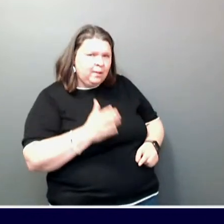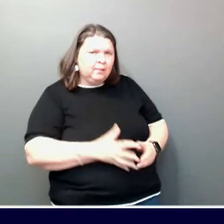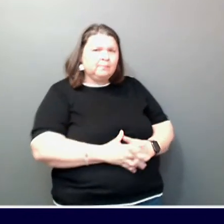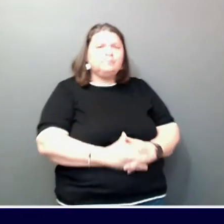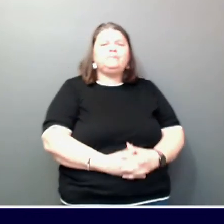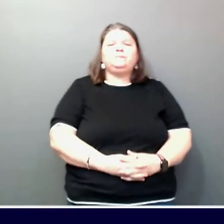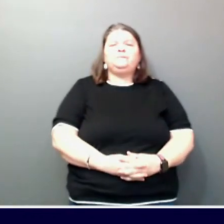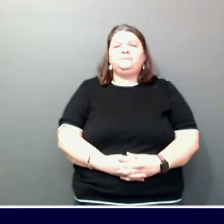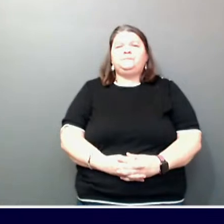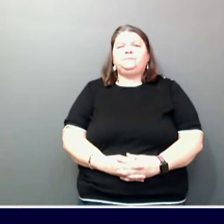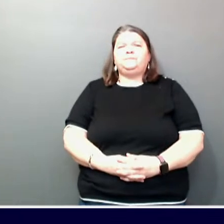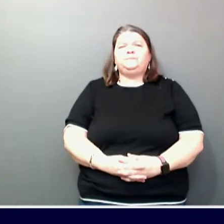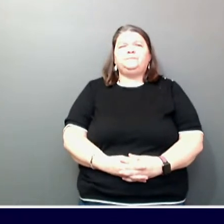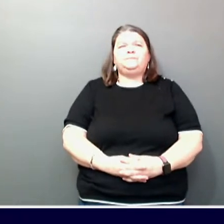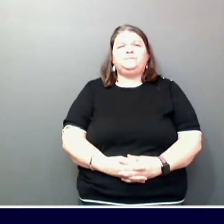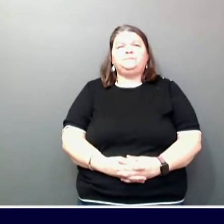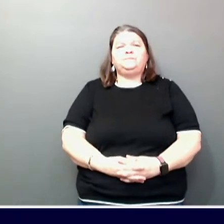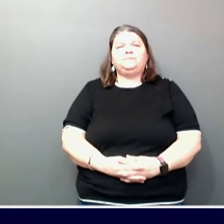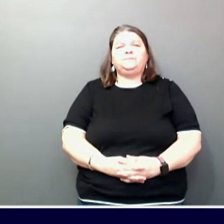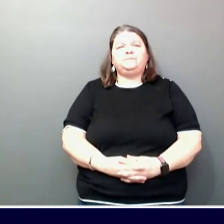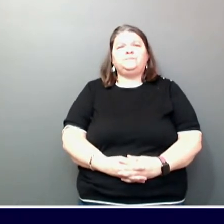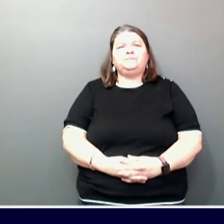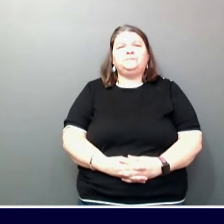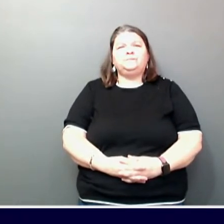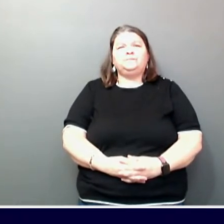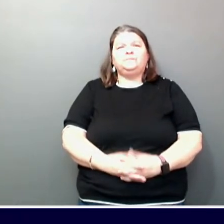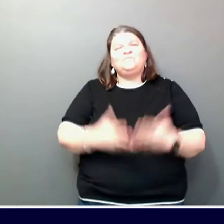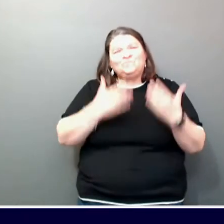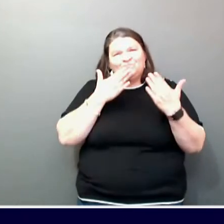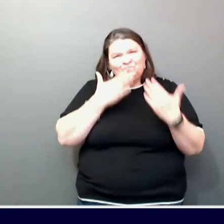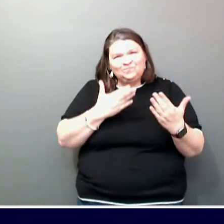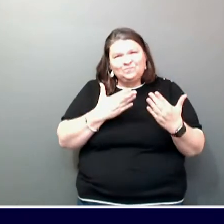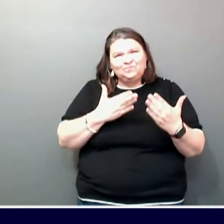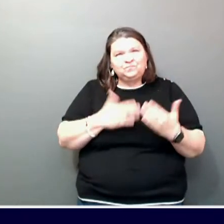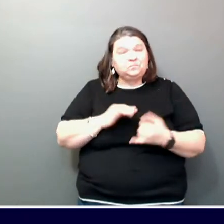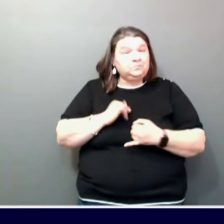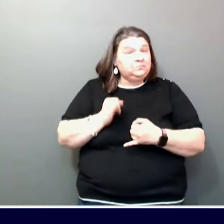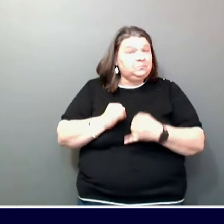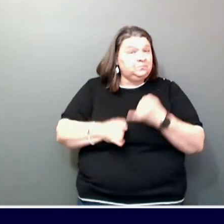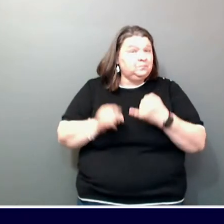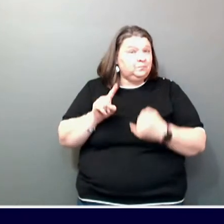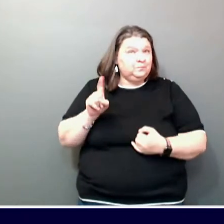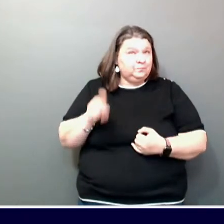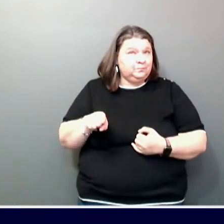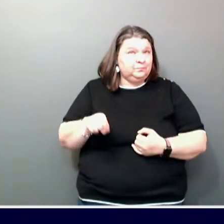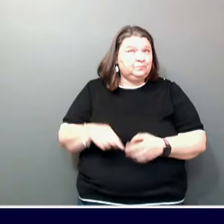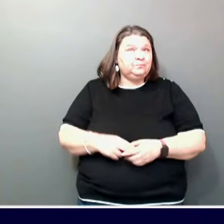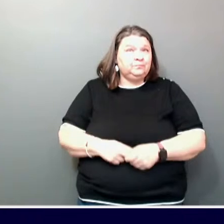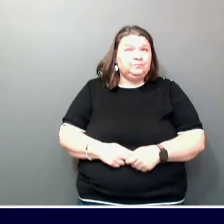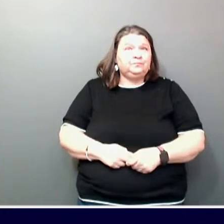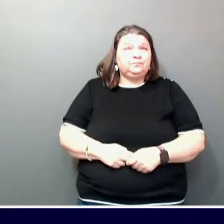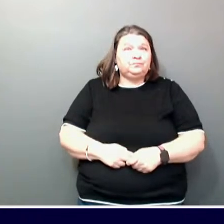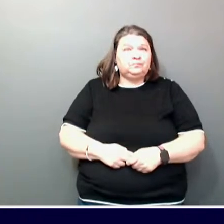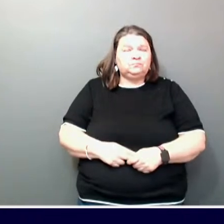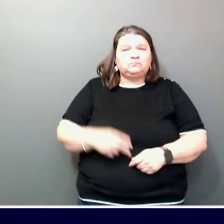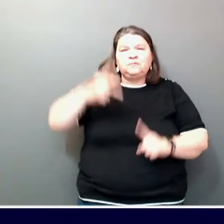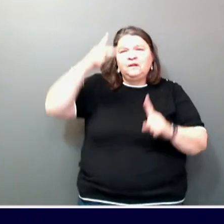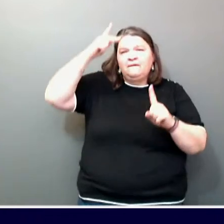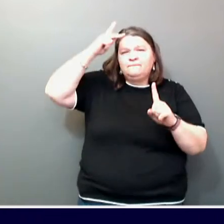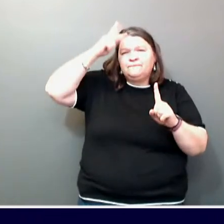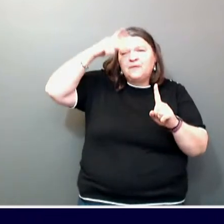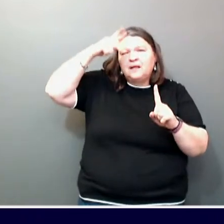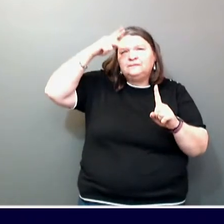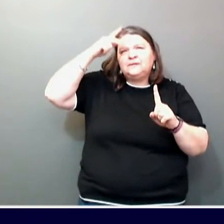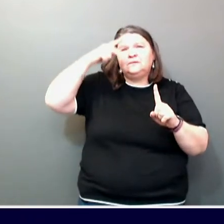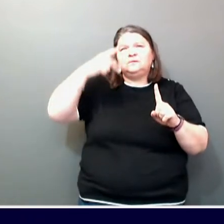more stability. Thank you. And the last question I had is a little bit more of a philosophical question, so you may not want to engage, but if you remember